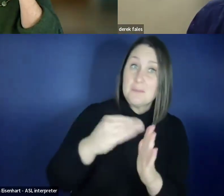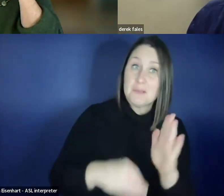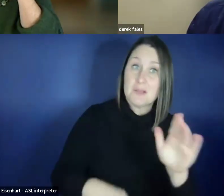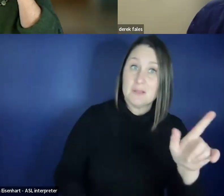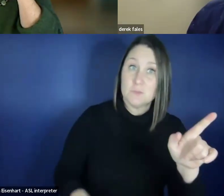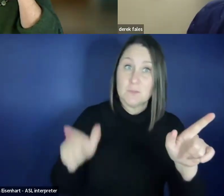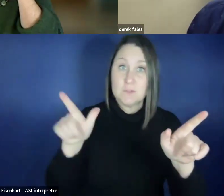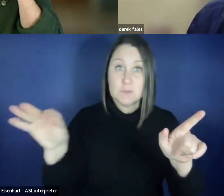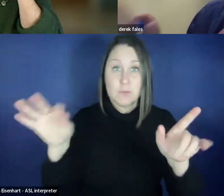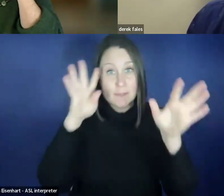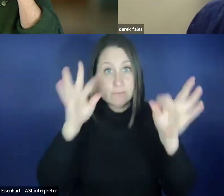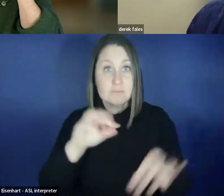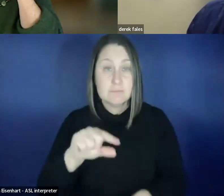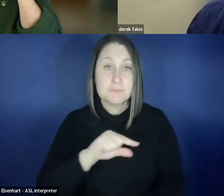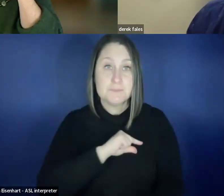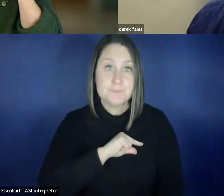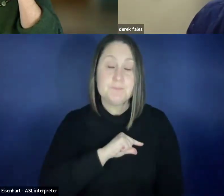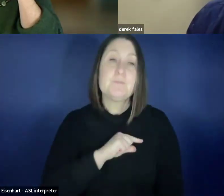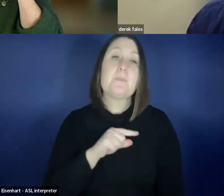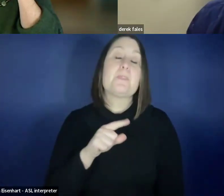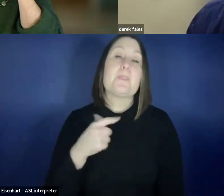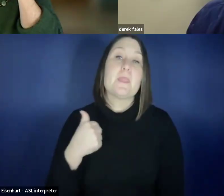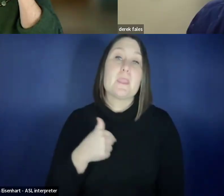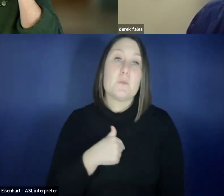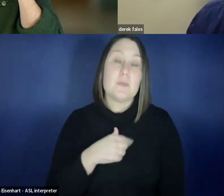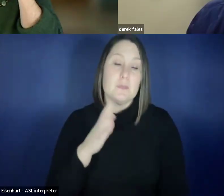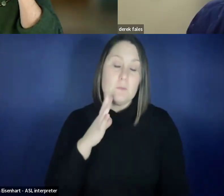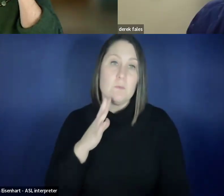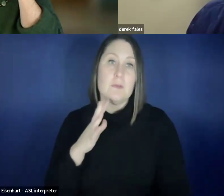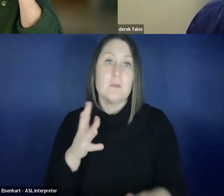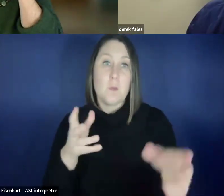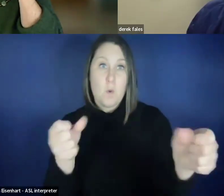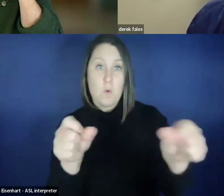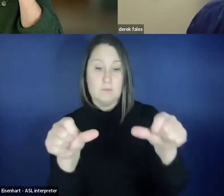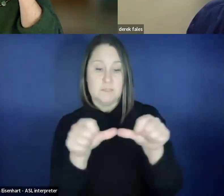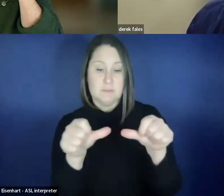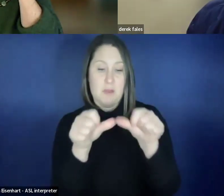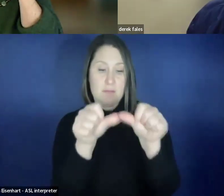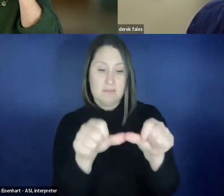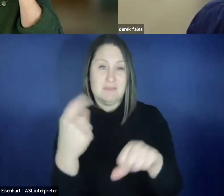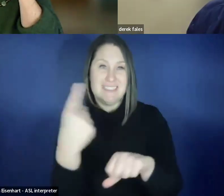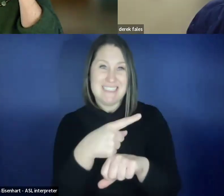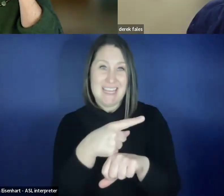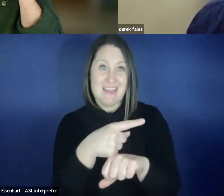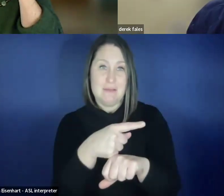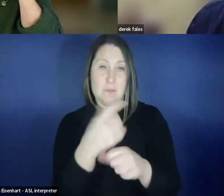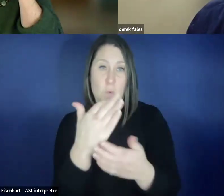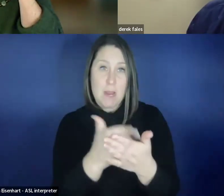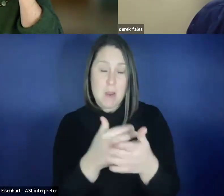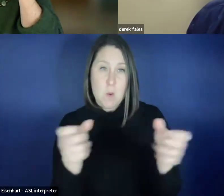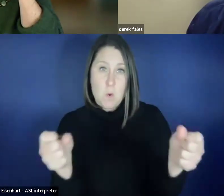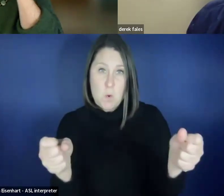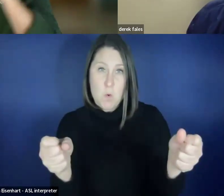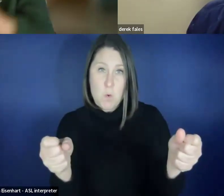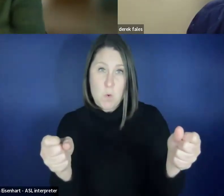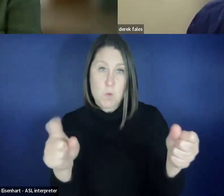determined eligible, then again, we'll hold your spot by date for that waiting list for when the